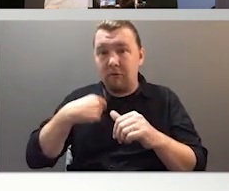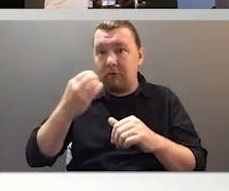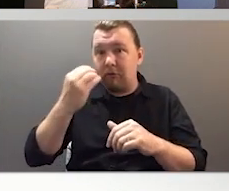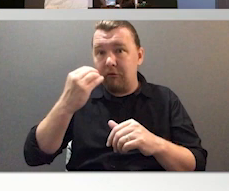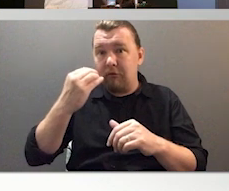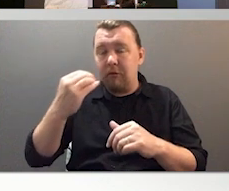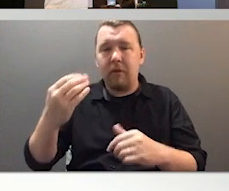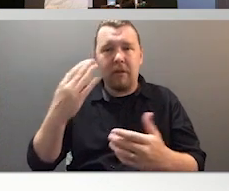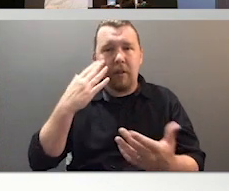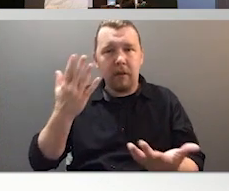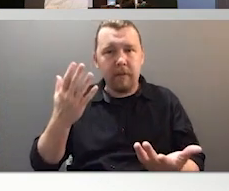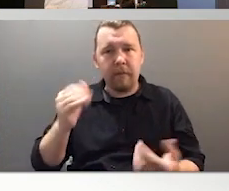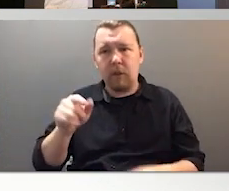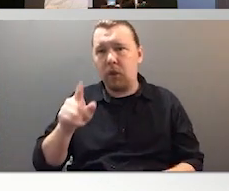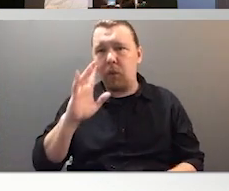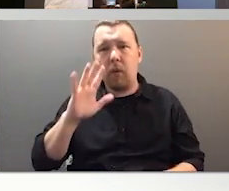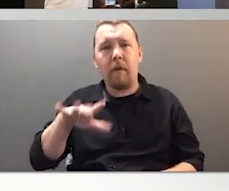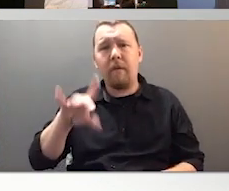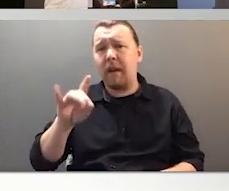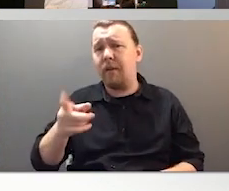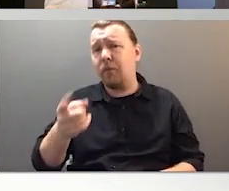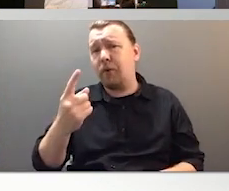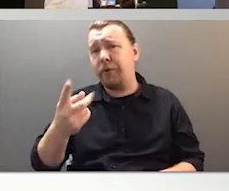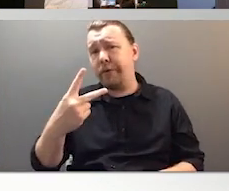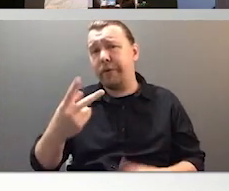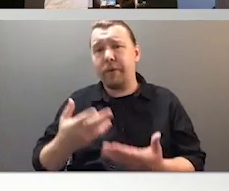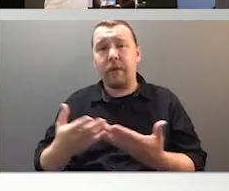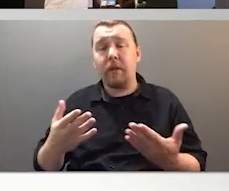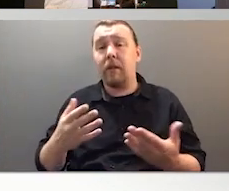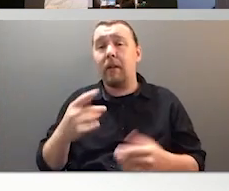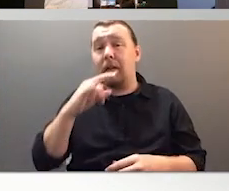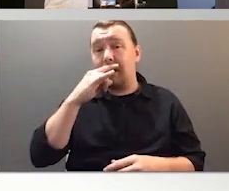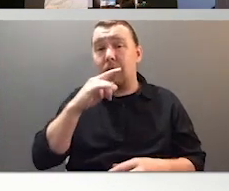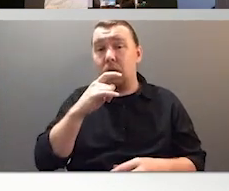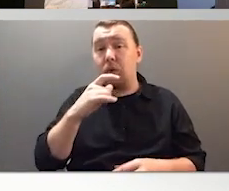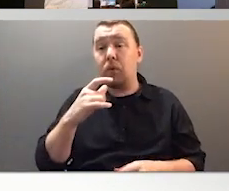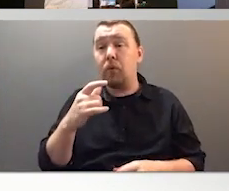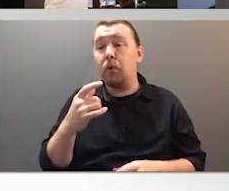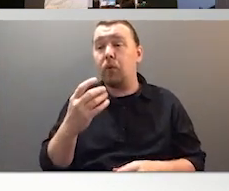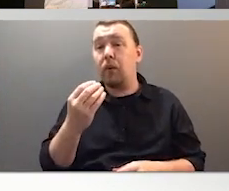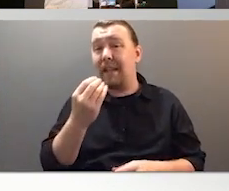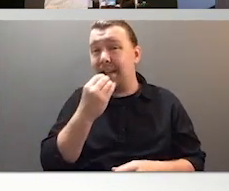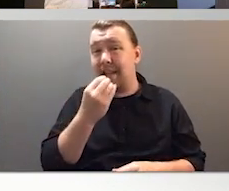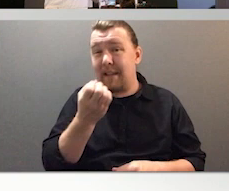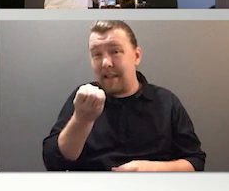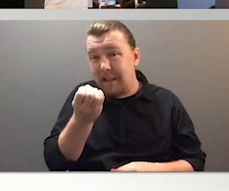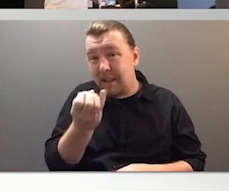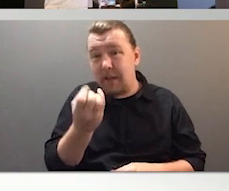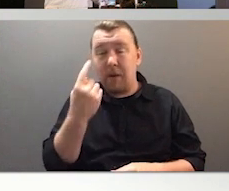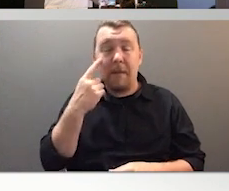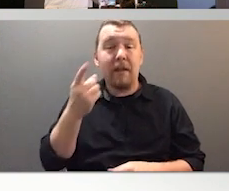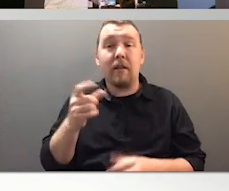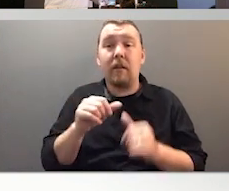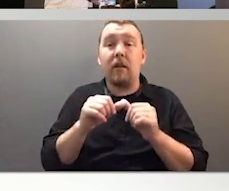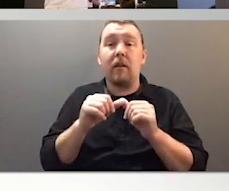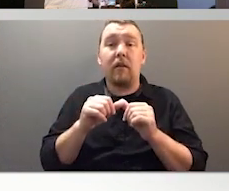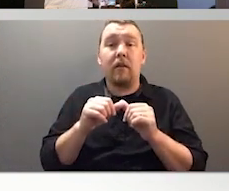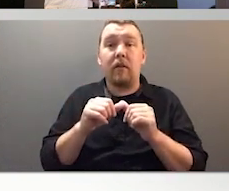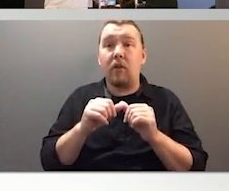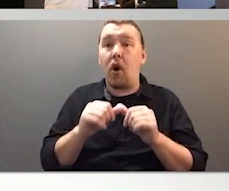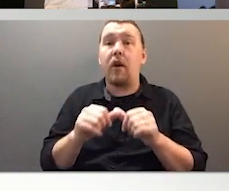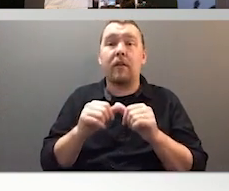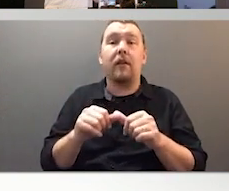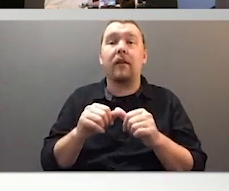And you'll find one of two things. Kids who eat very little because they're constantly secreting glucose in that fight or